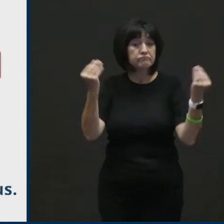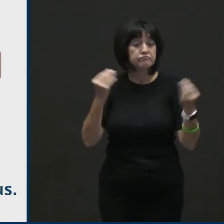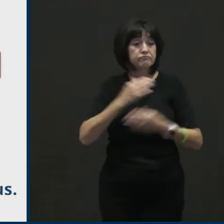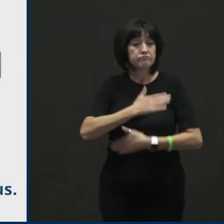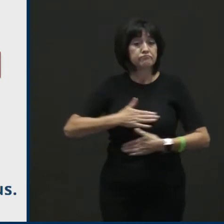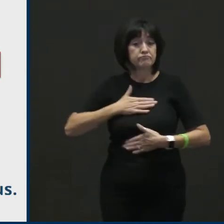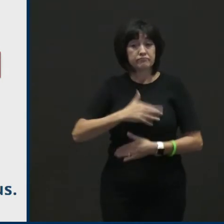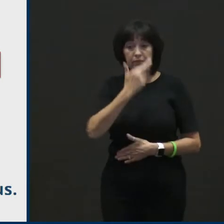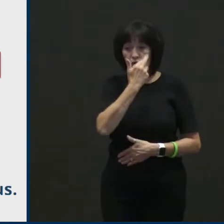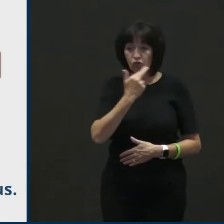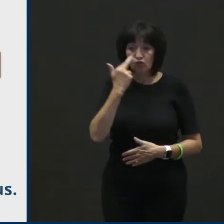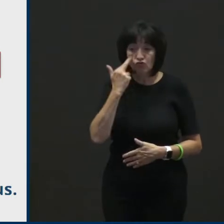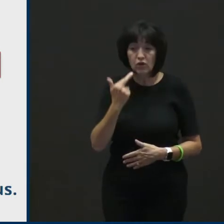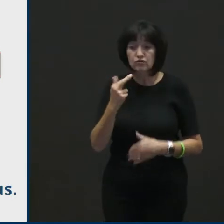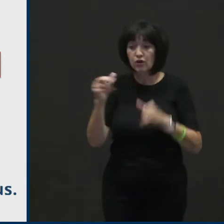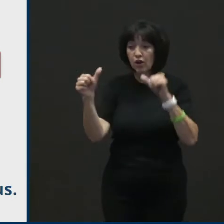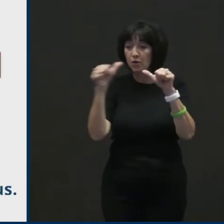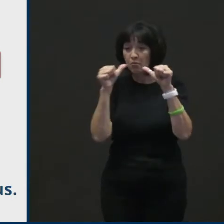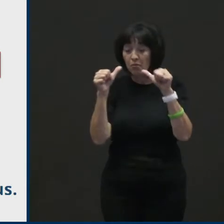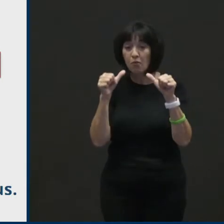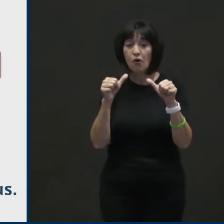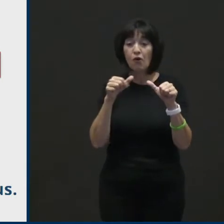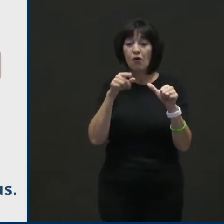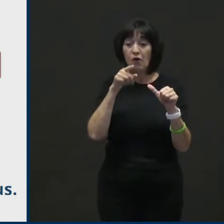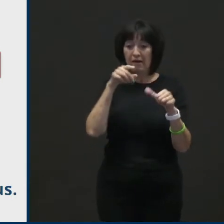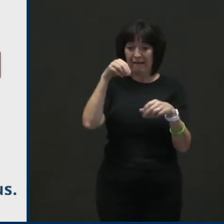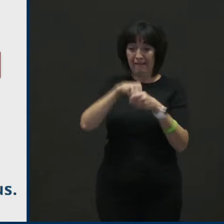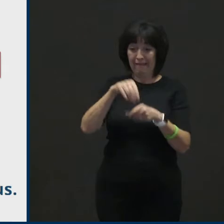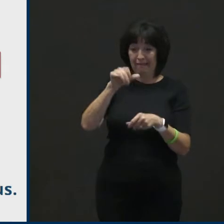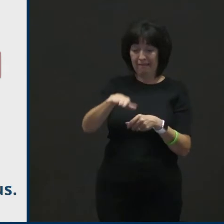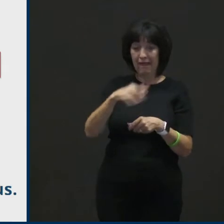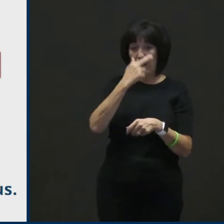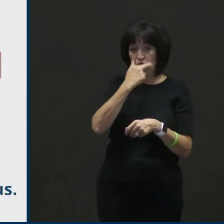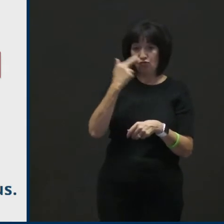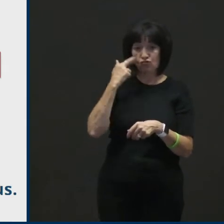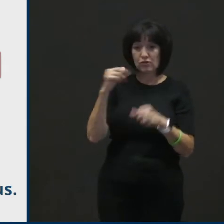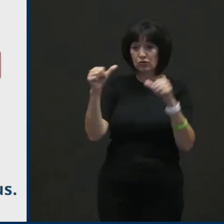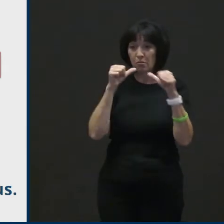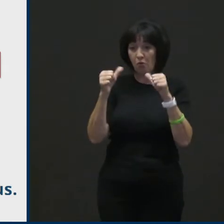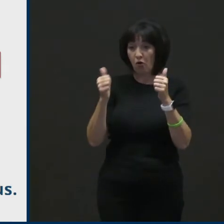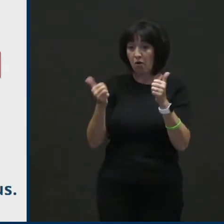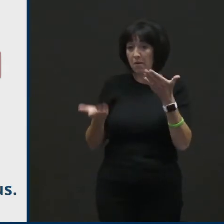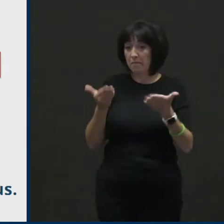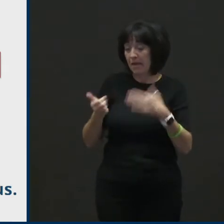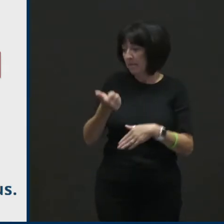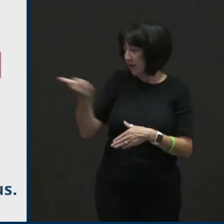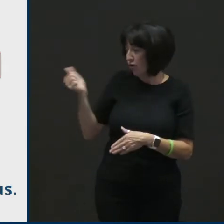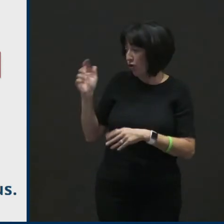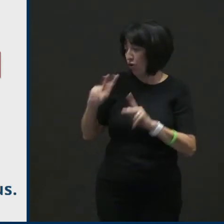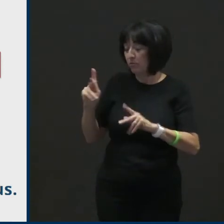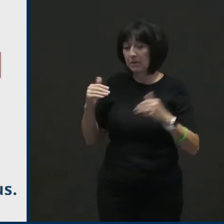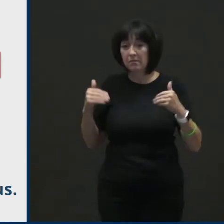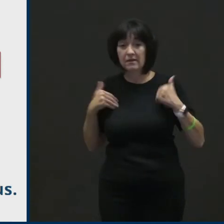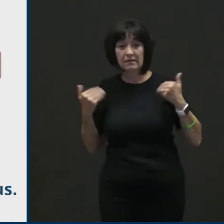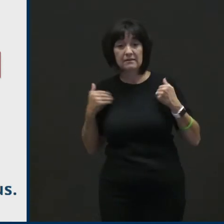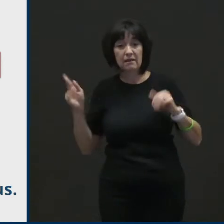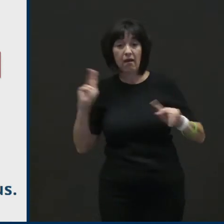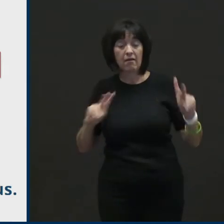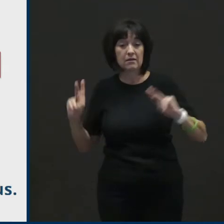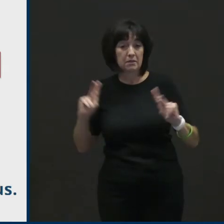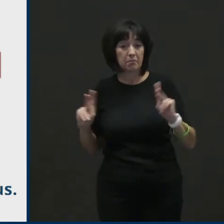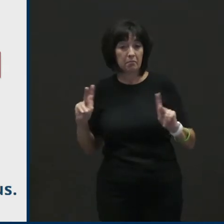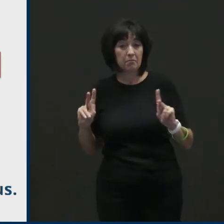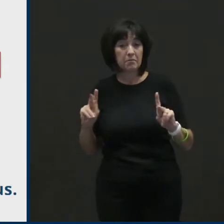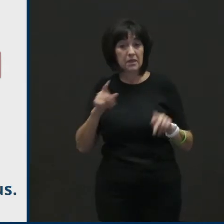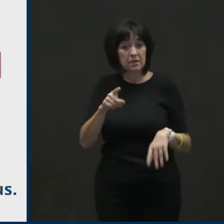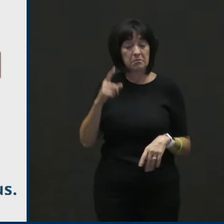adult population that tends to be less attentive to the guidance and restrictions, maybe you want to go